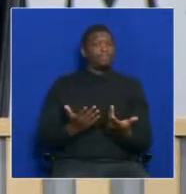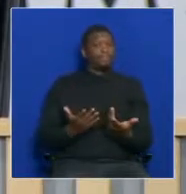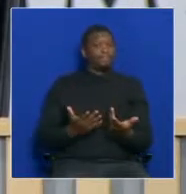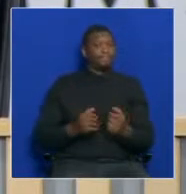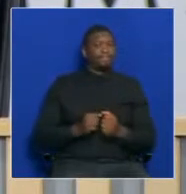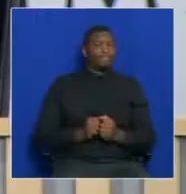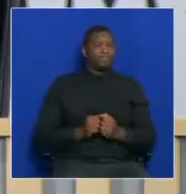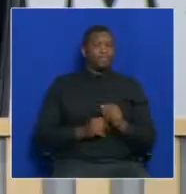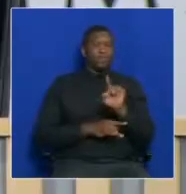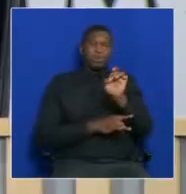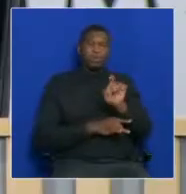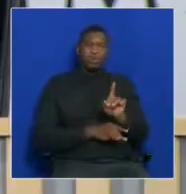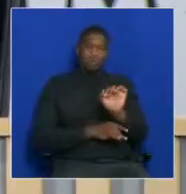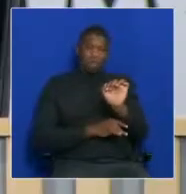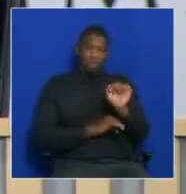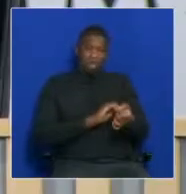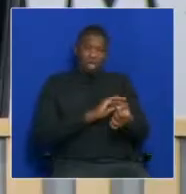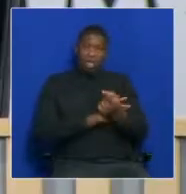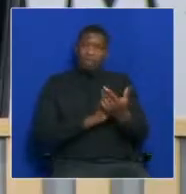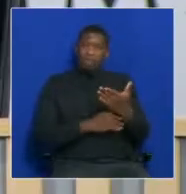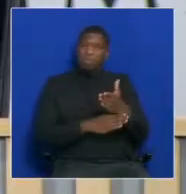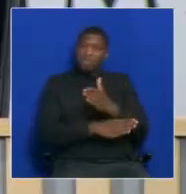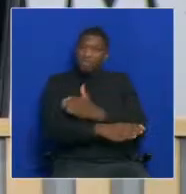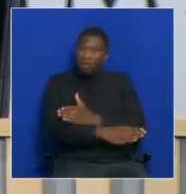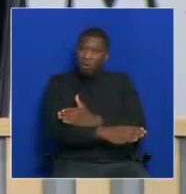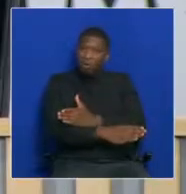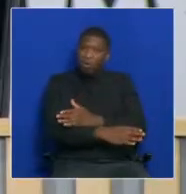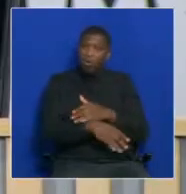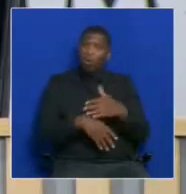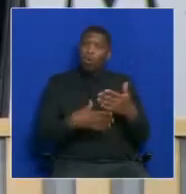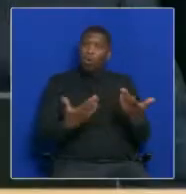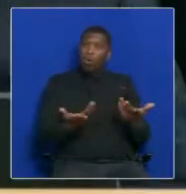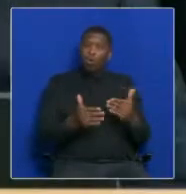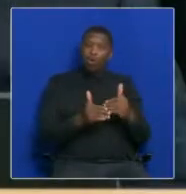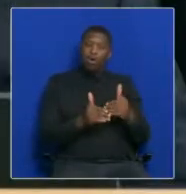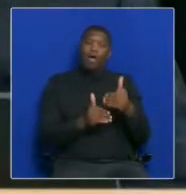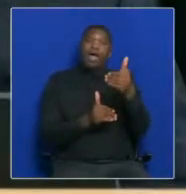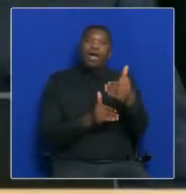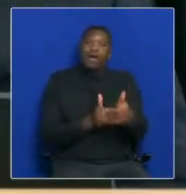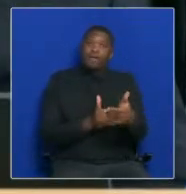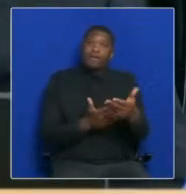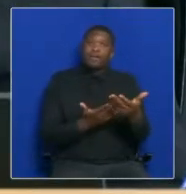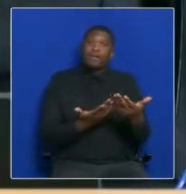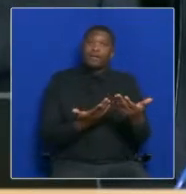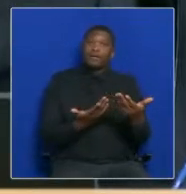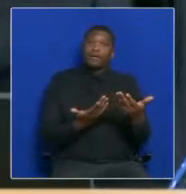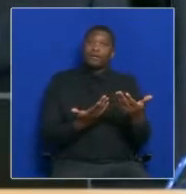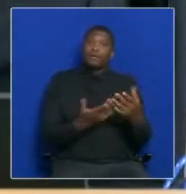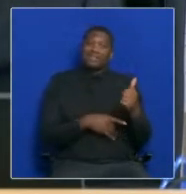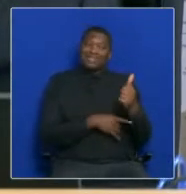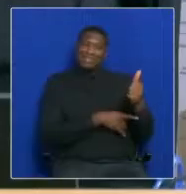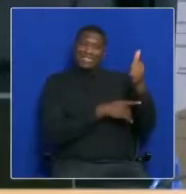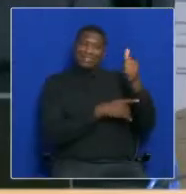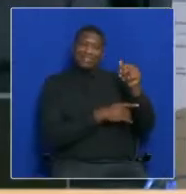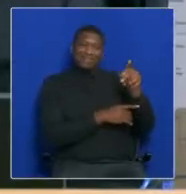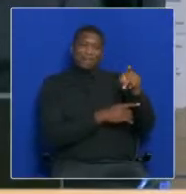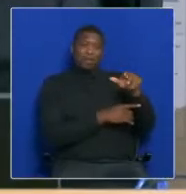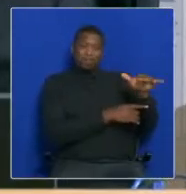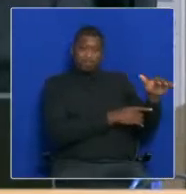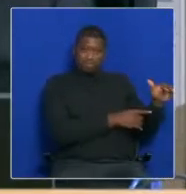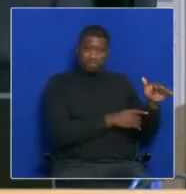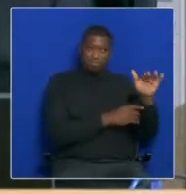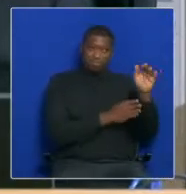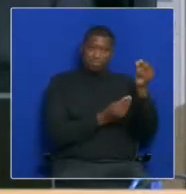this before or after Chief Perumal had told you how